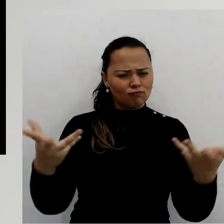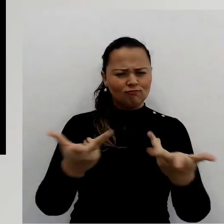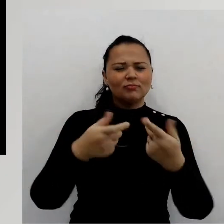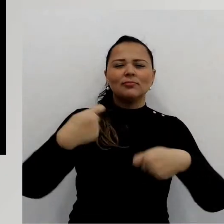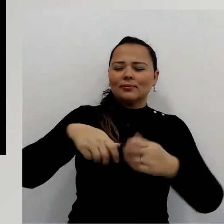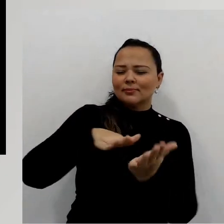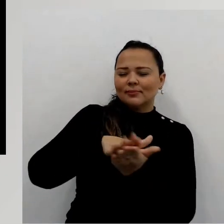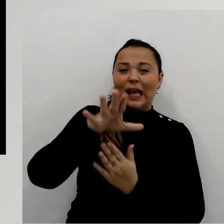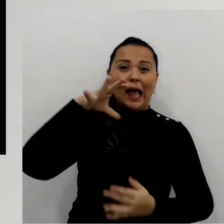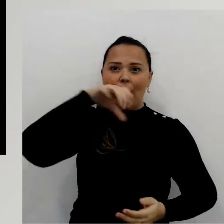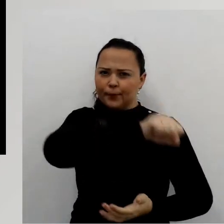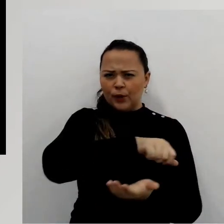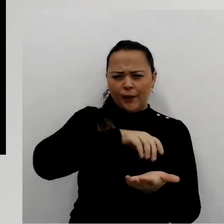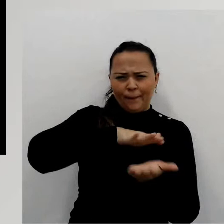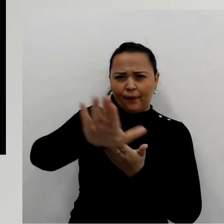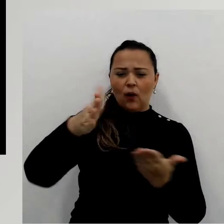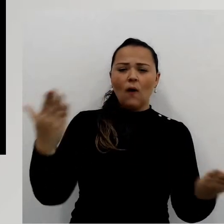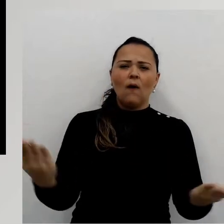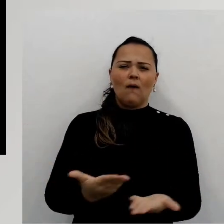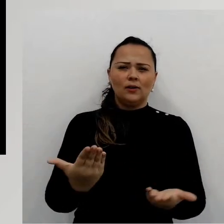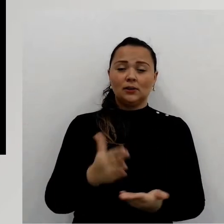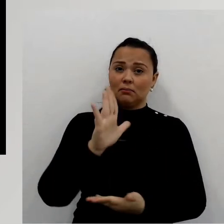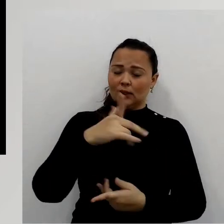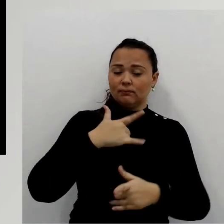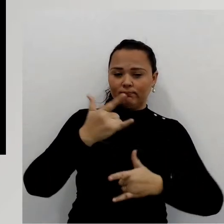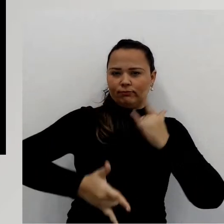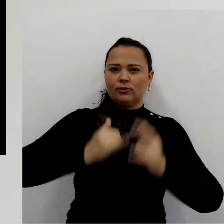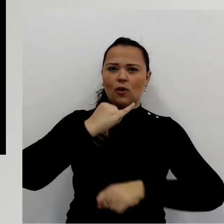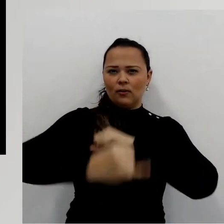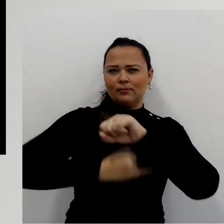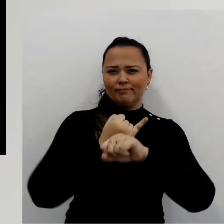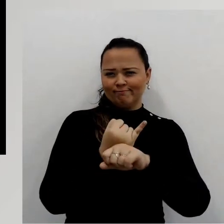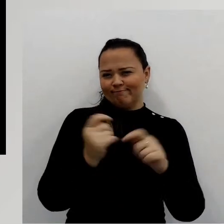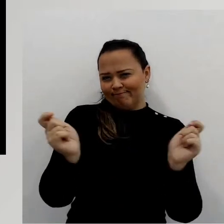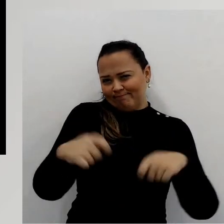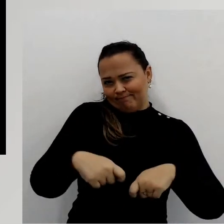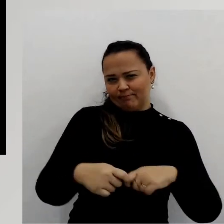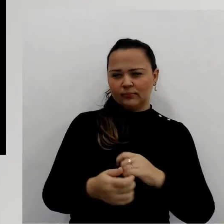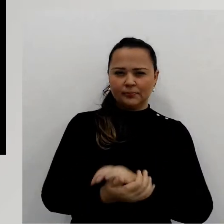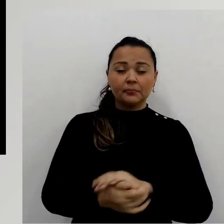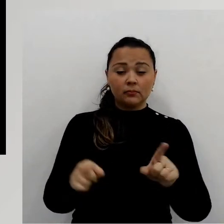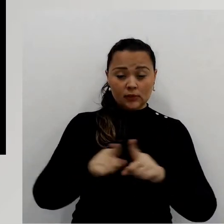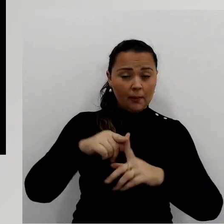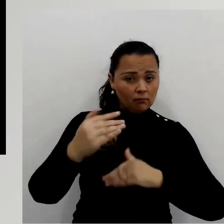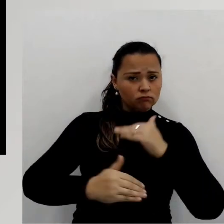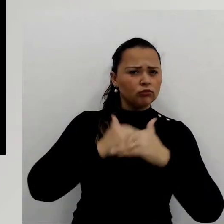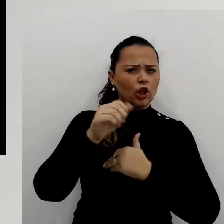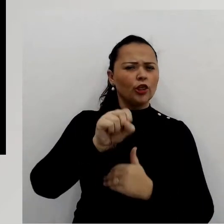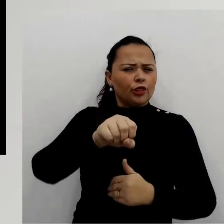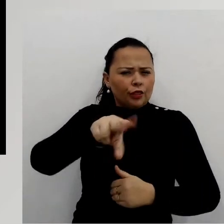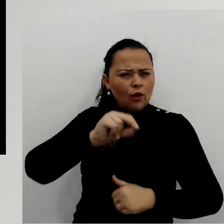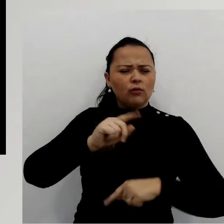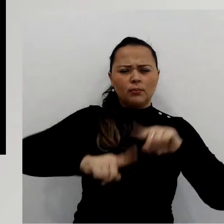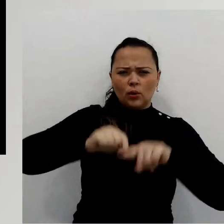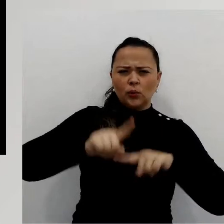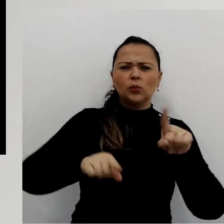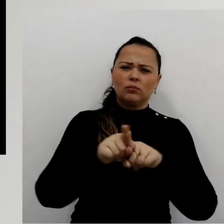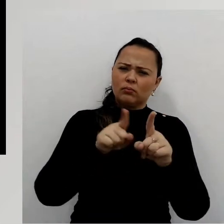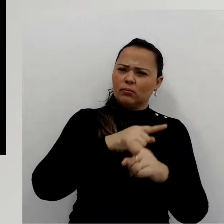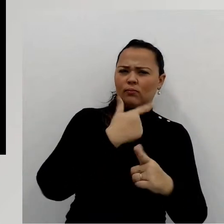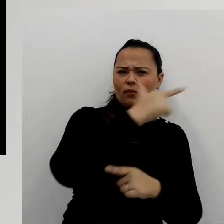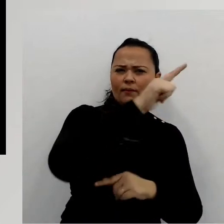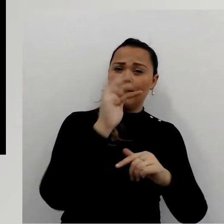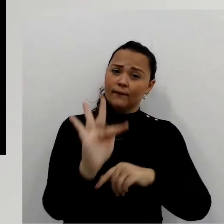more automated. It will develop new products and new markets. The future is really in digital